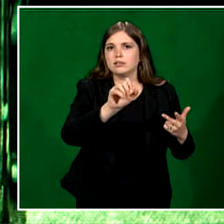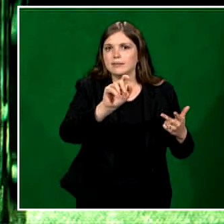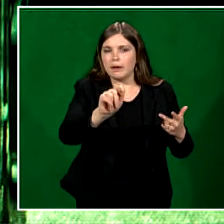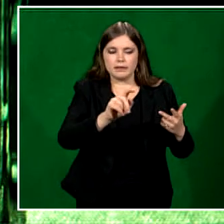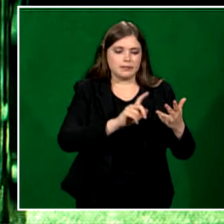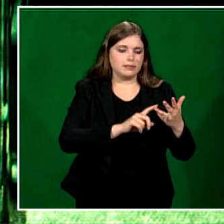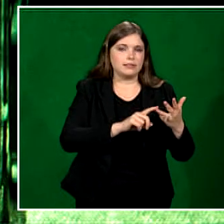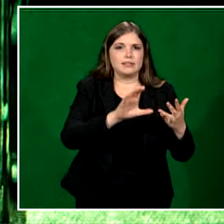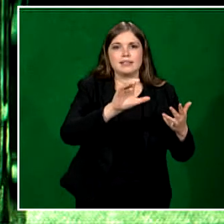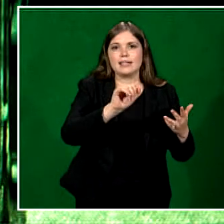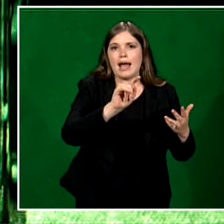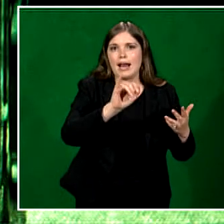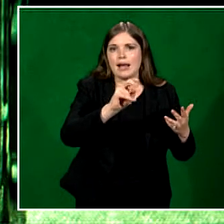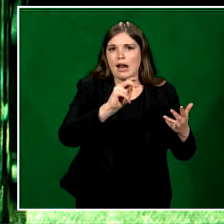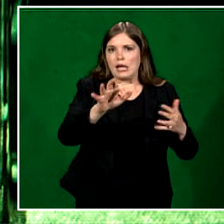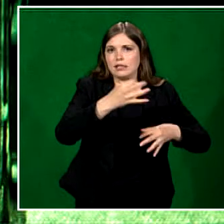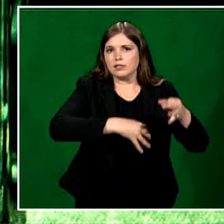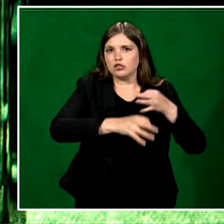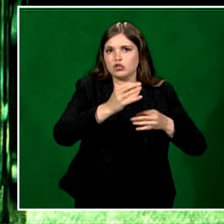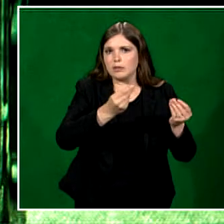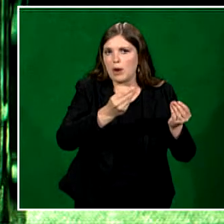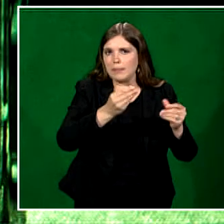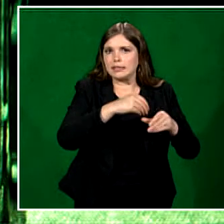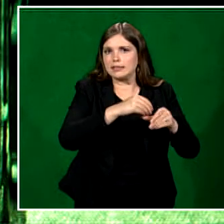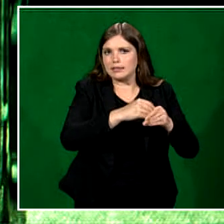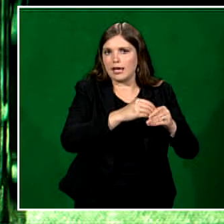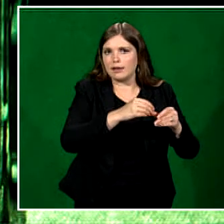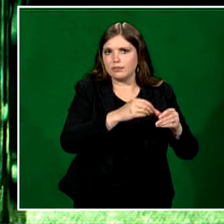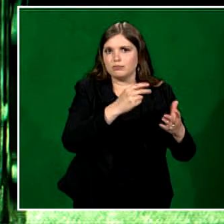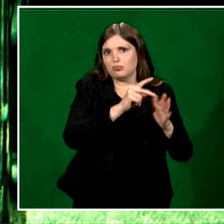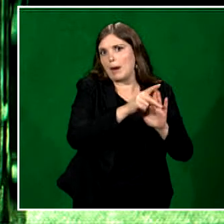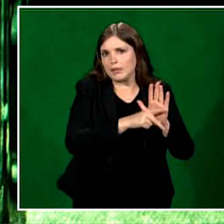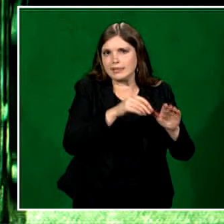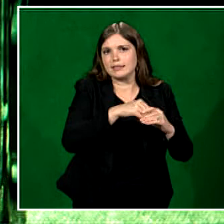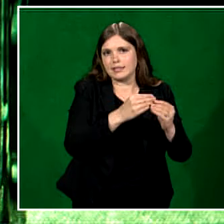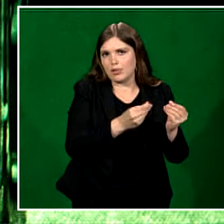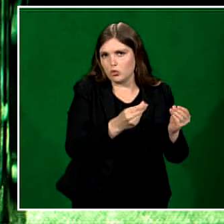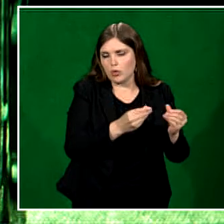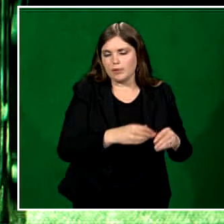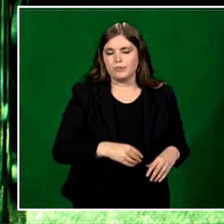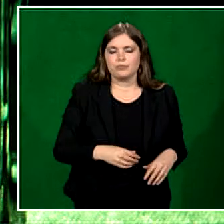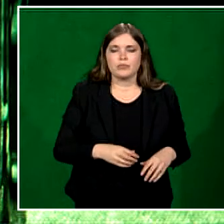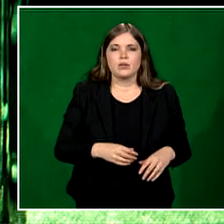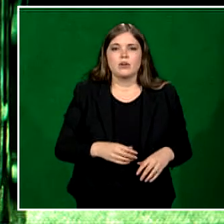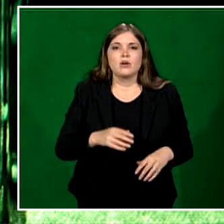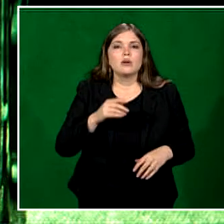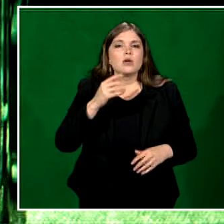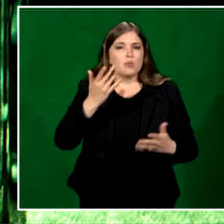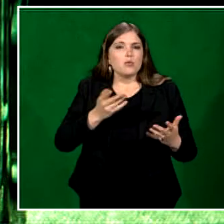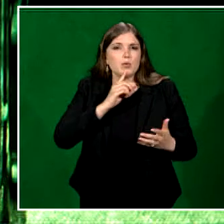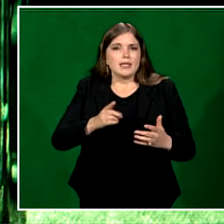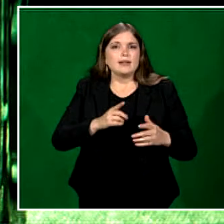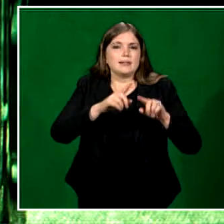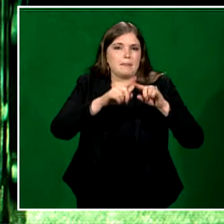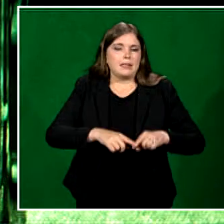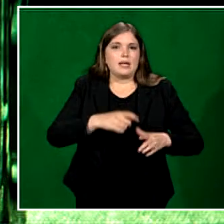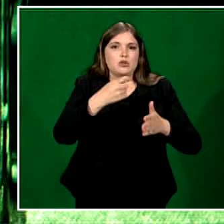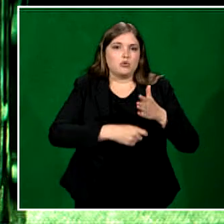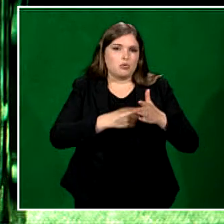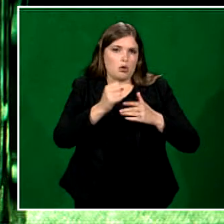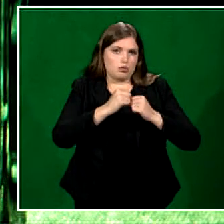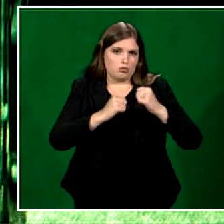cationic exchange properties within the soil. The success of your solution will be in part dependent on your cost structure for logistics and